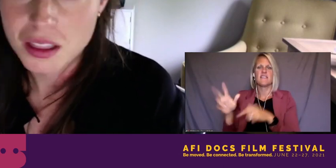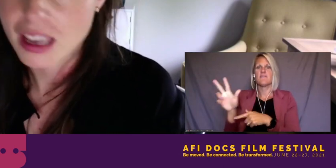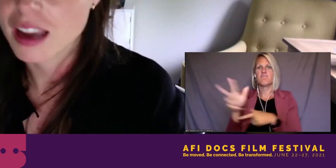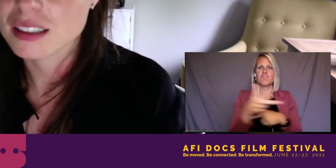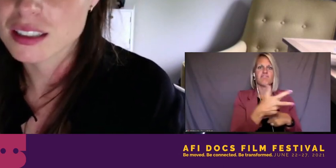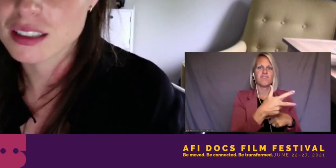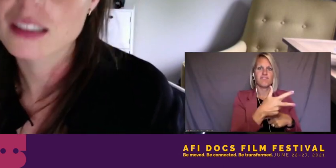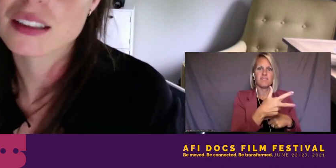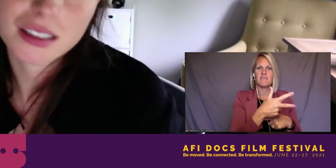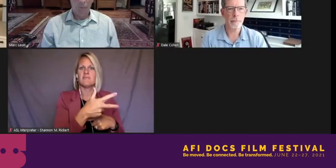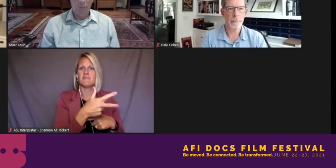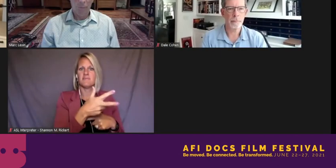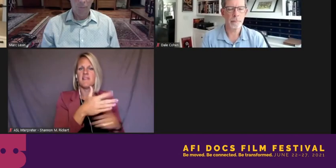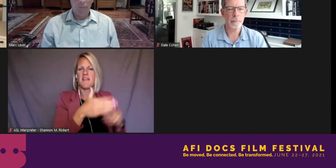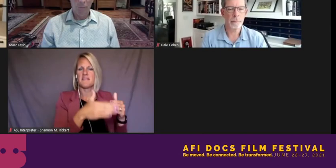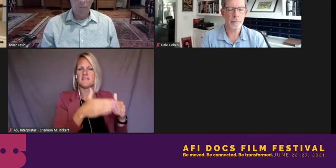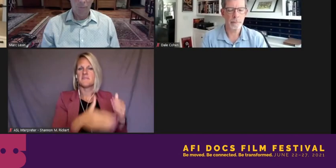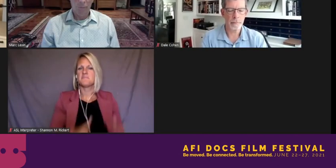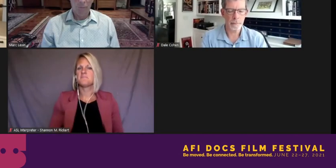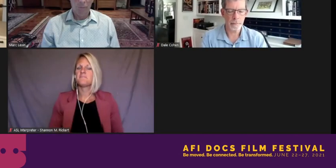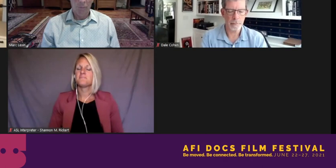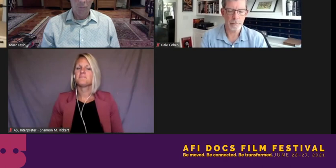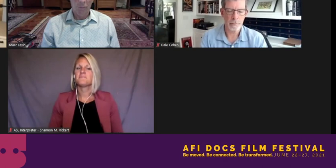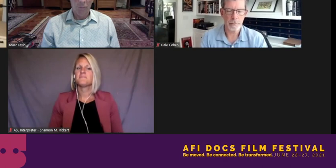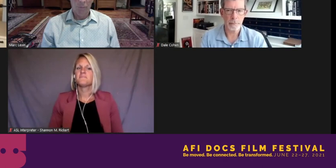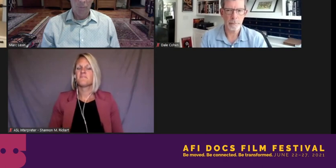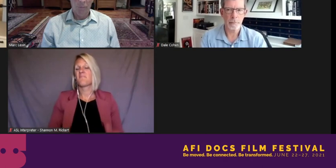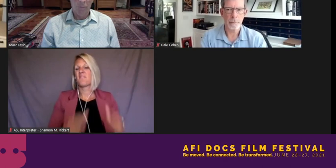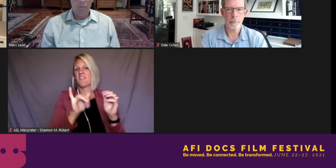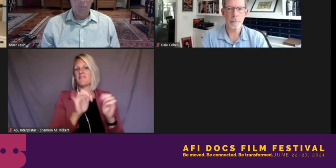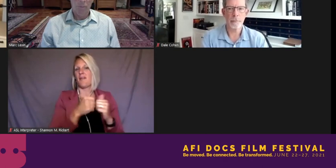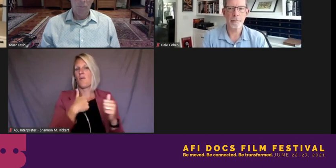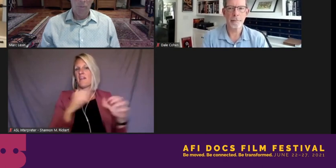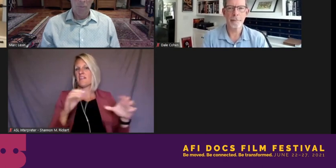maybe at the end. That's, that's how I do it. Um,